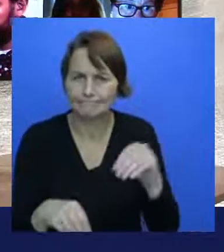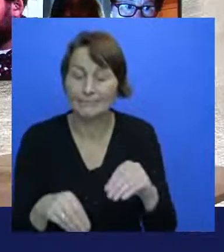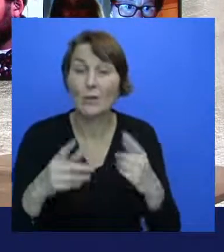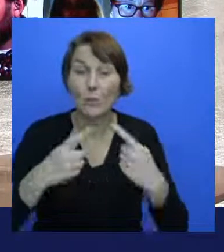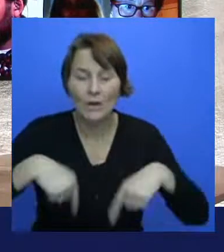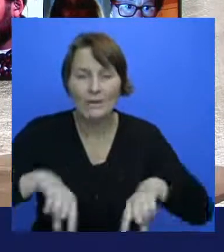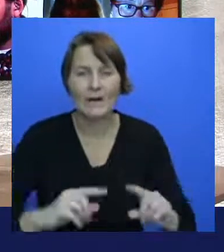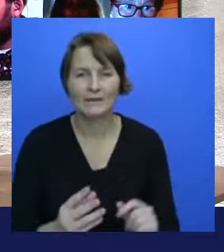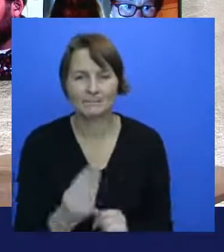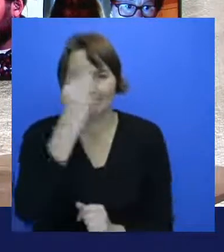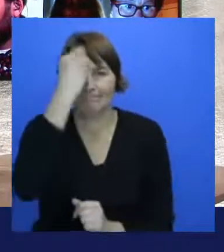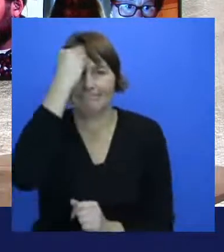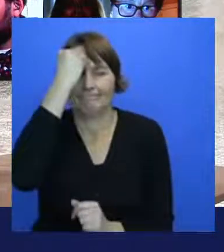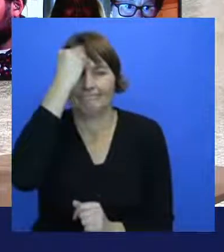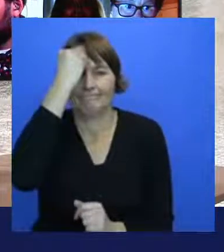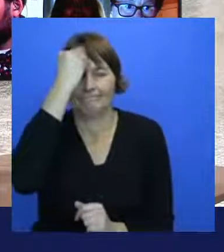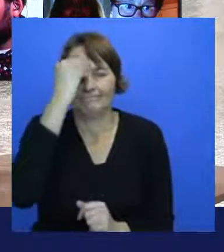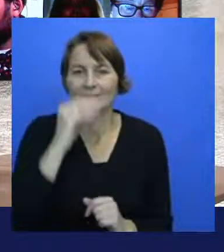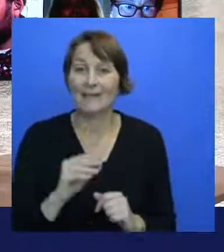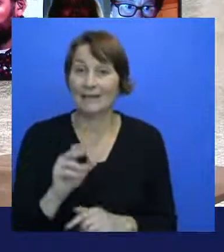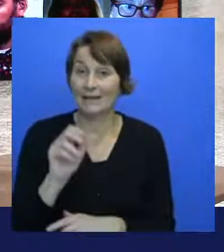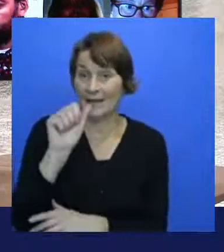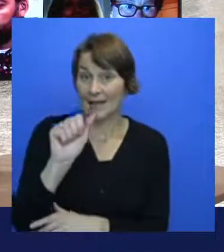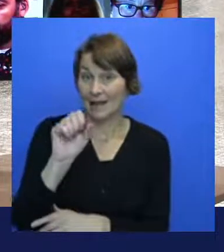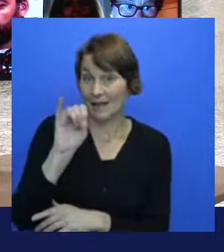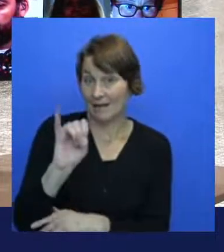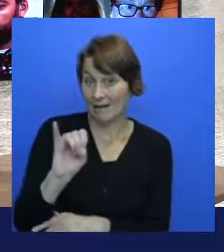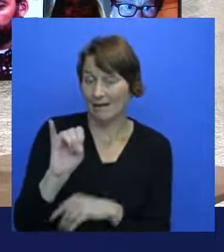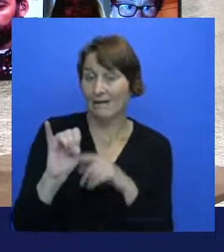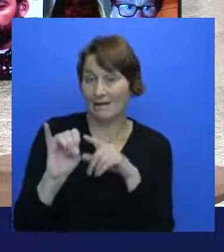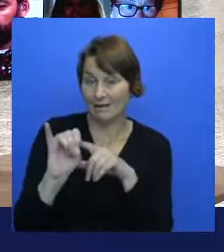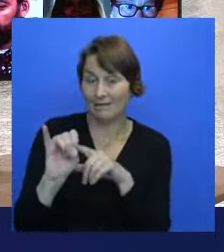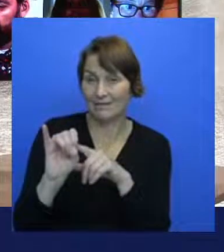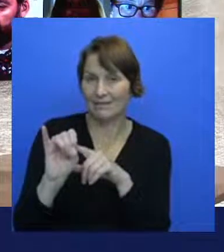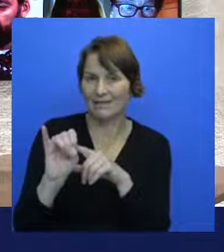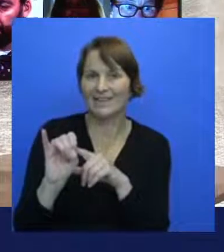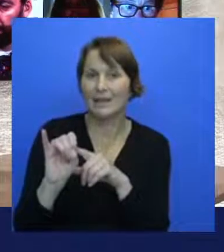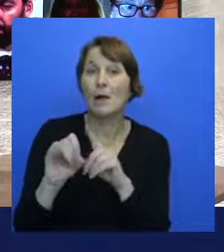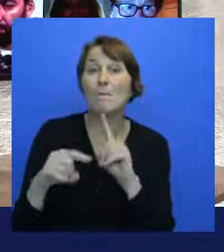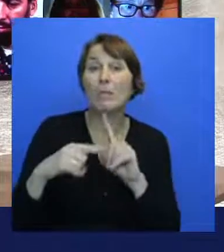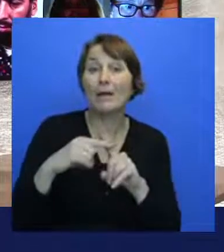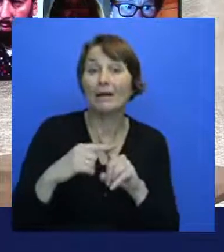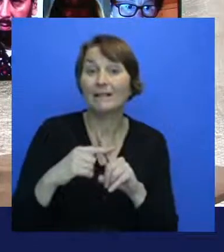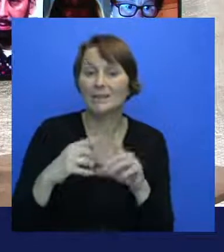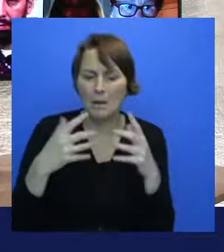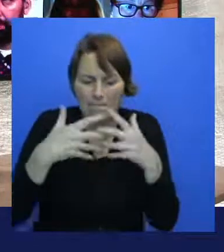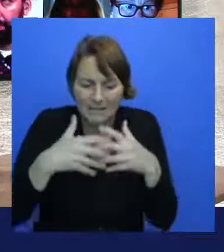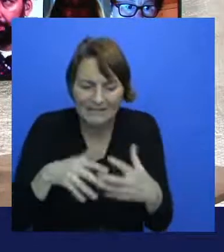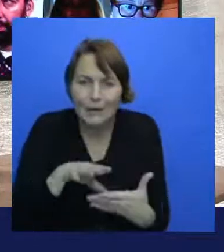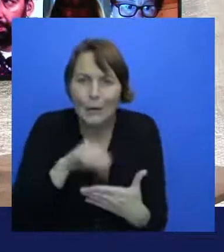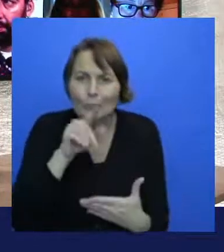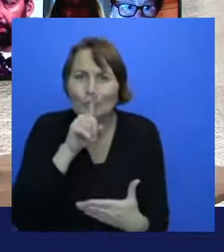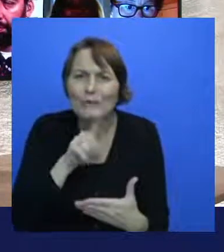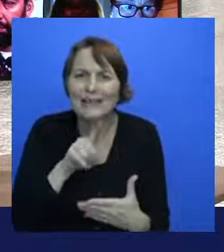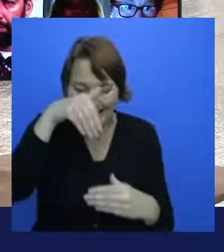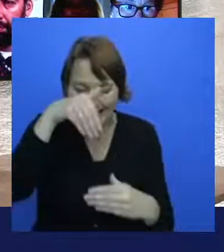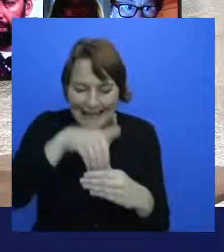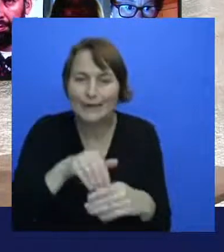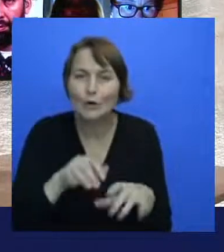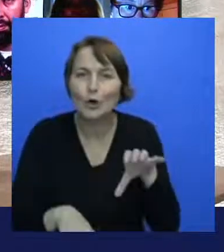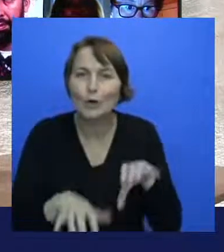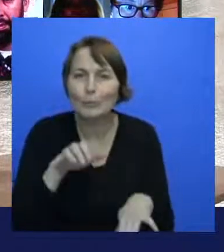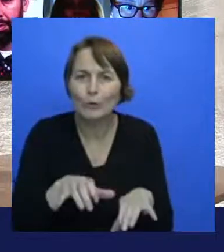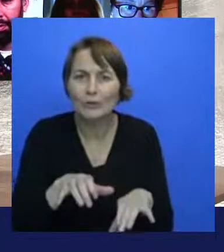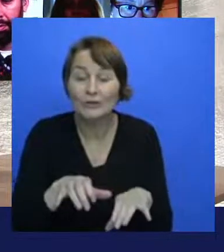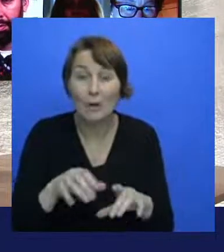mentioned that AI and machine learning, it is still a software. So you need to understand the